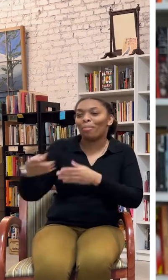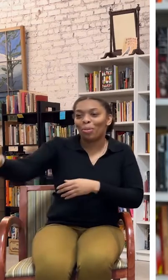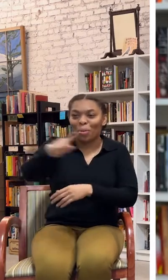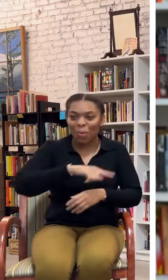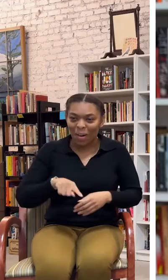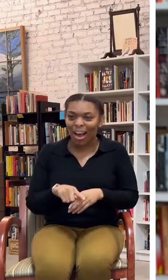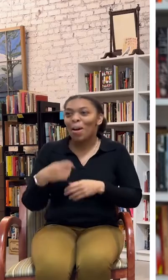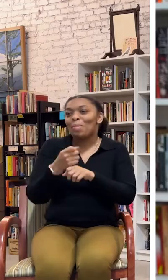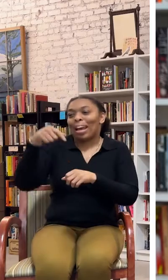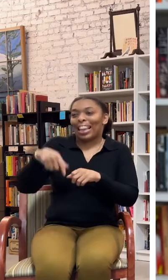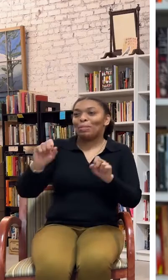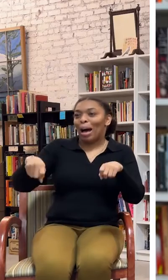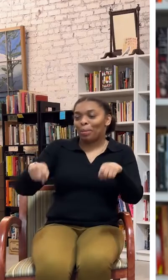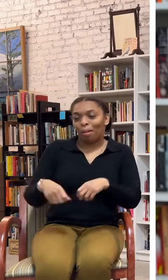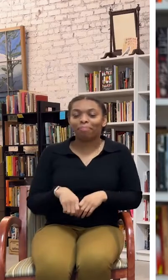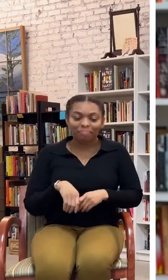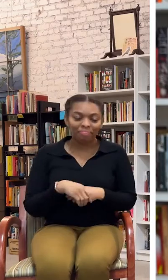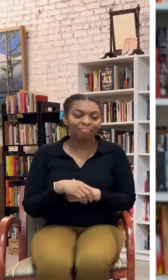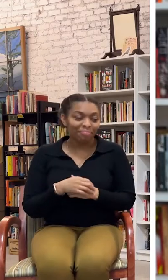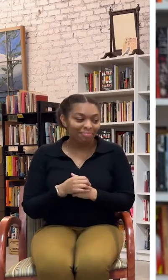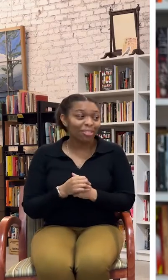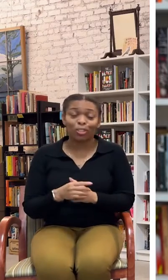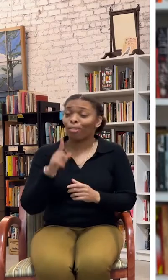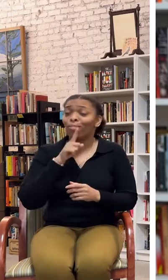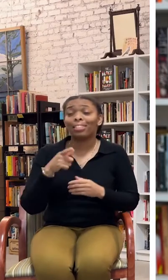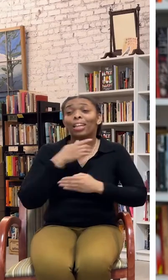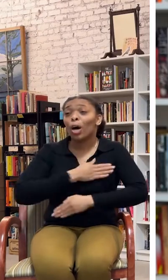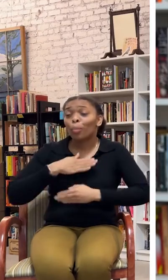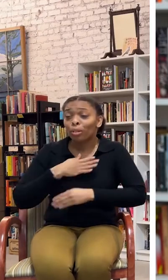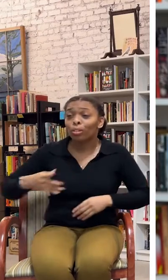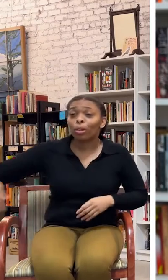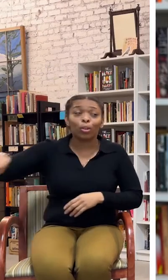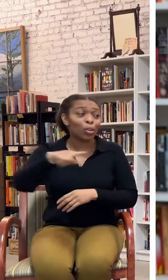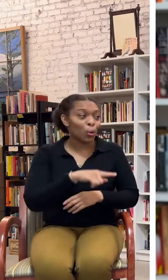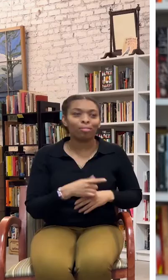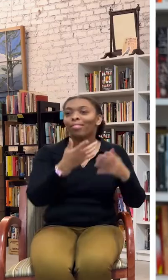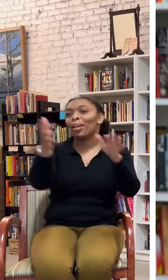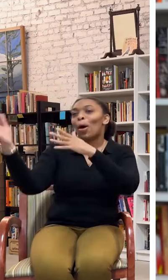for making this possible. I really appreciate you. I really appreciate you. And